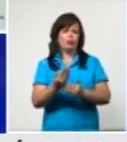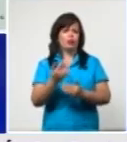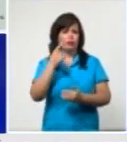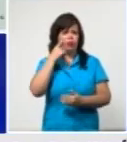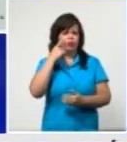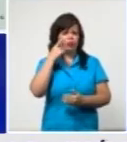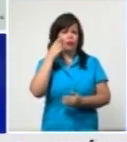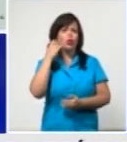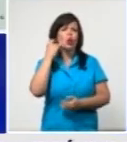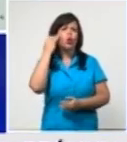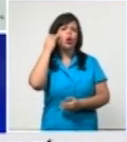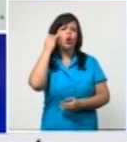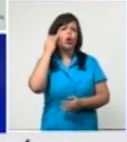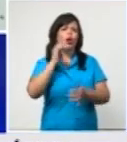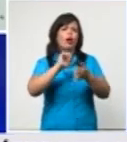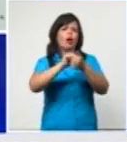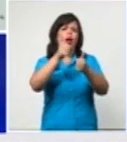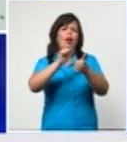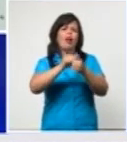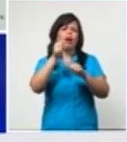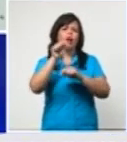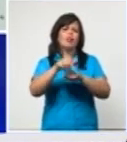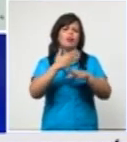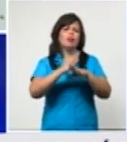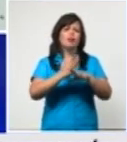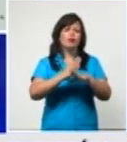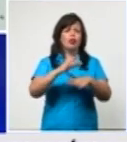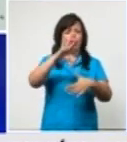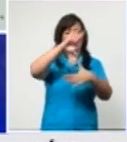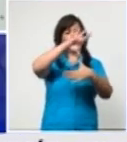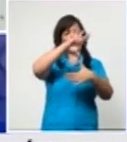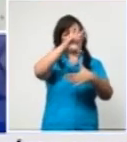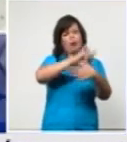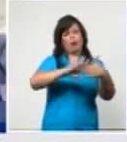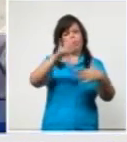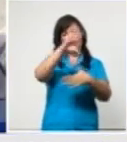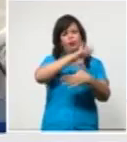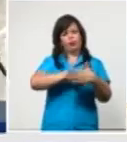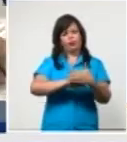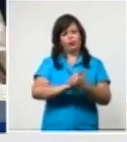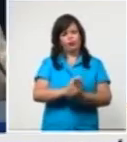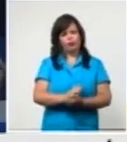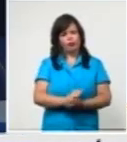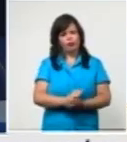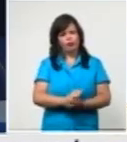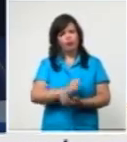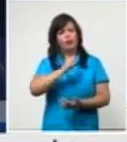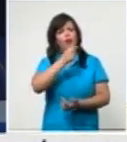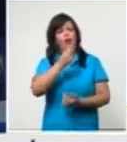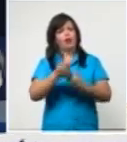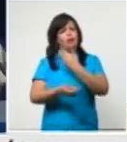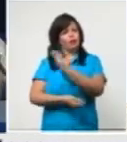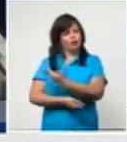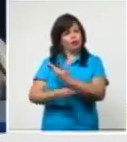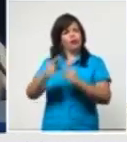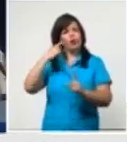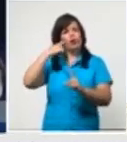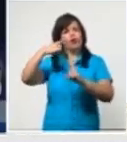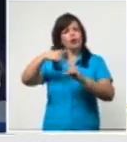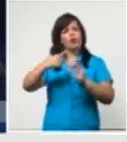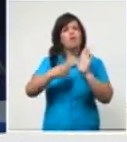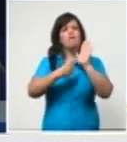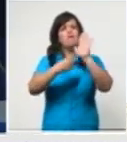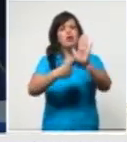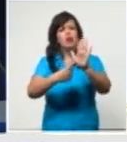in cases, and the number of fatalities every